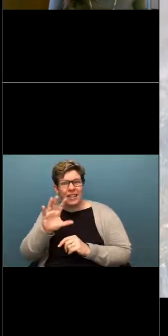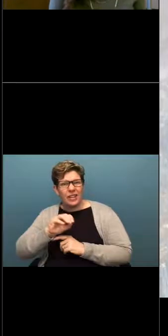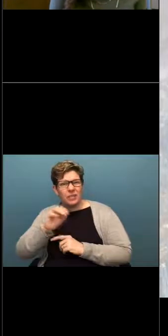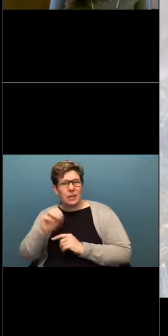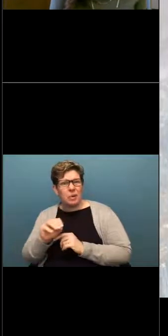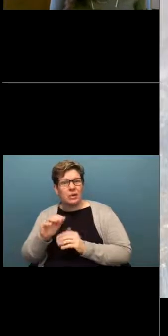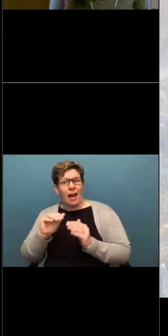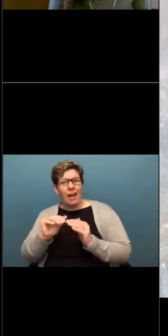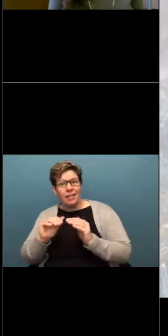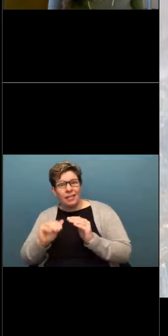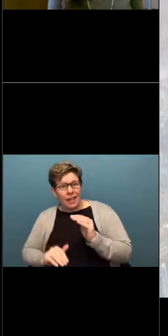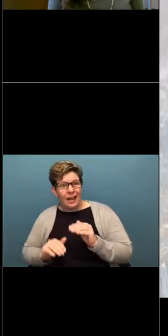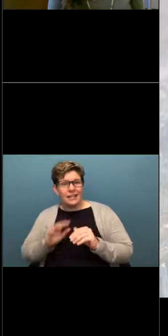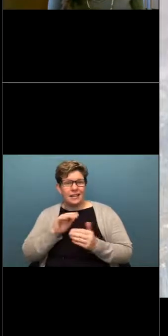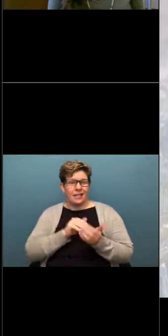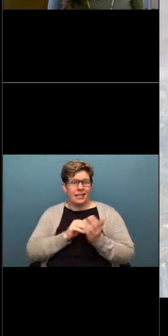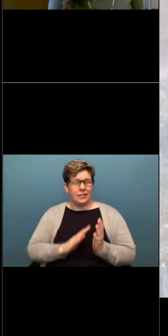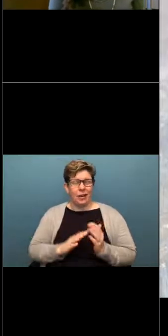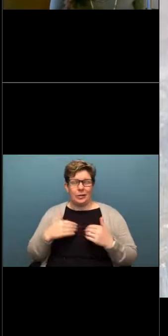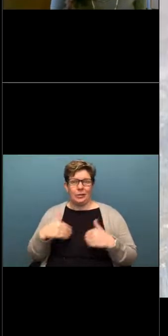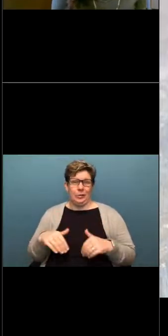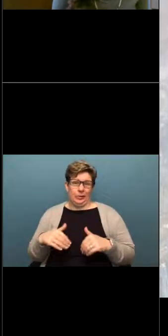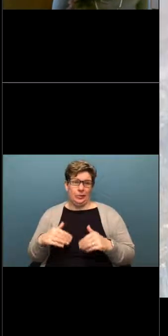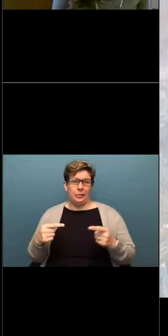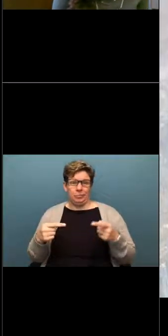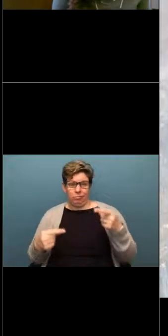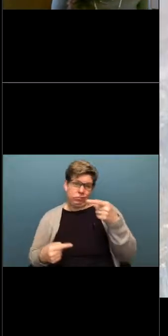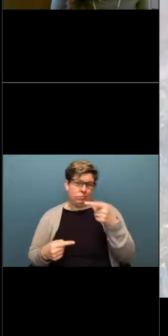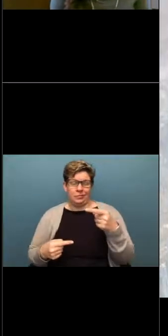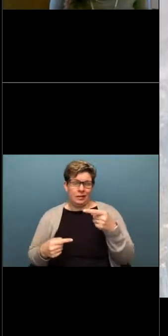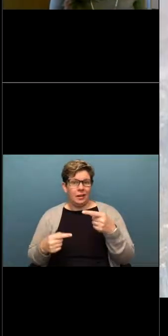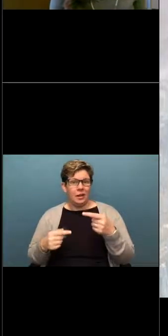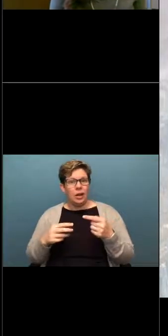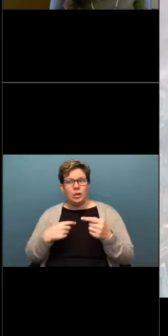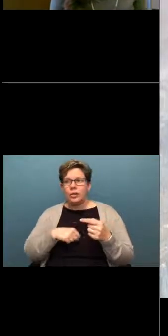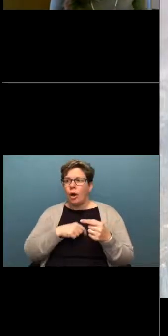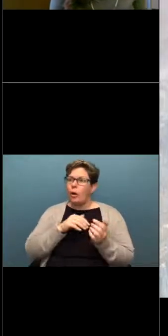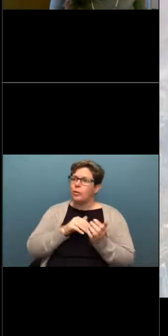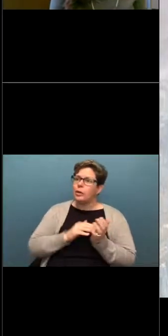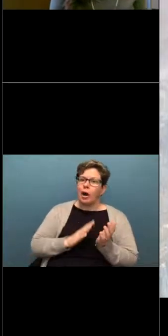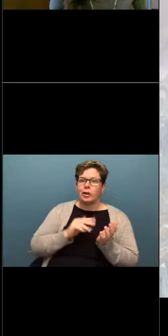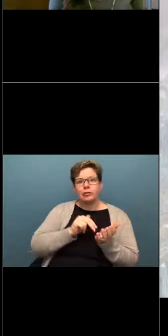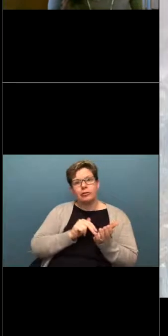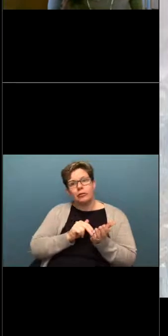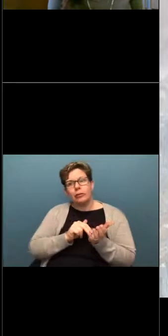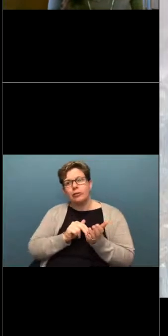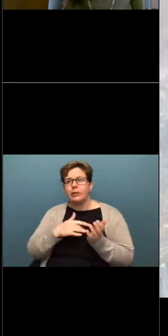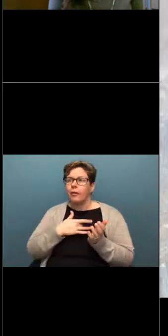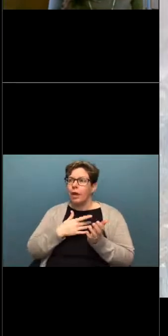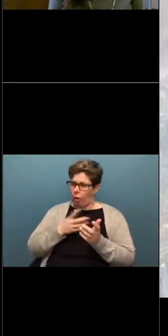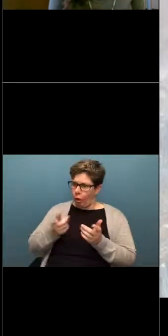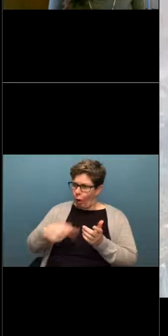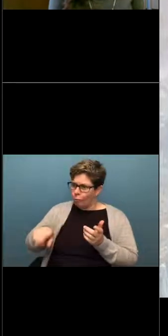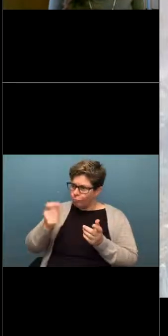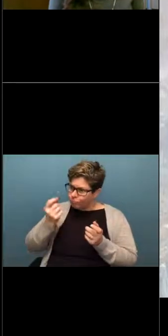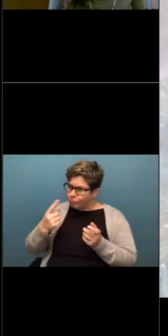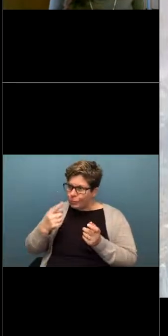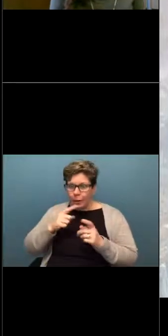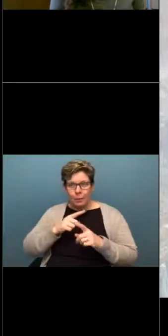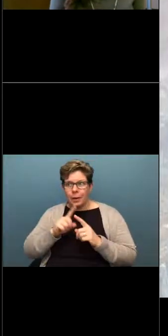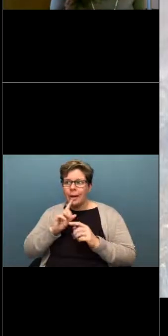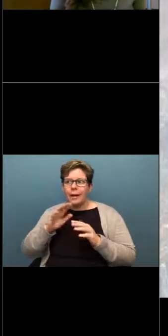make assumptions about the fact that patients understood us without really actually taking the time to potentially verify